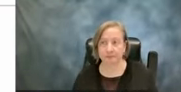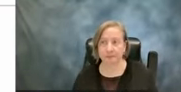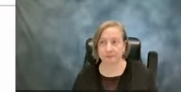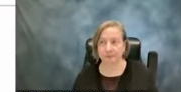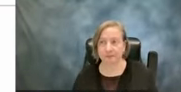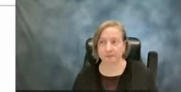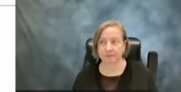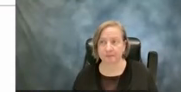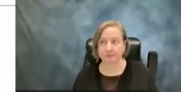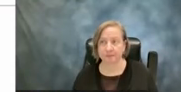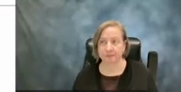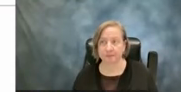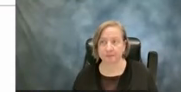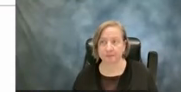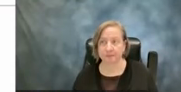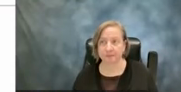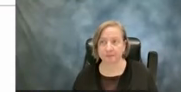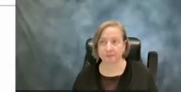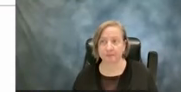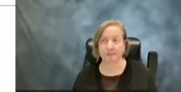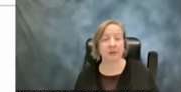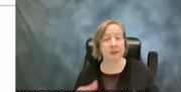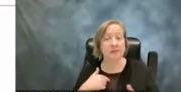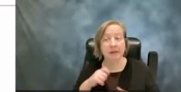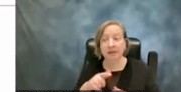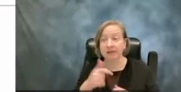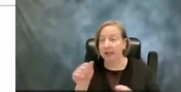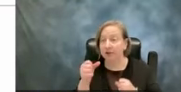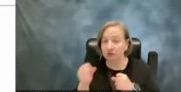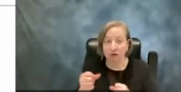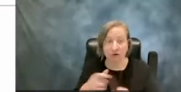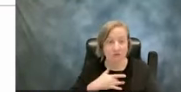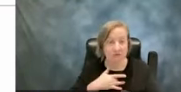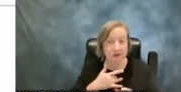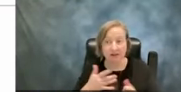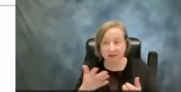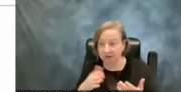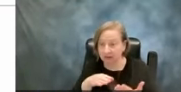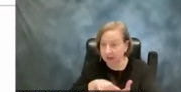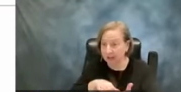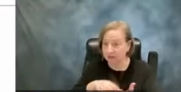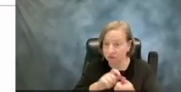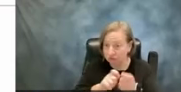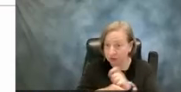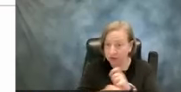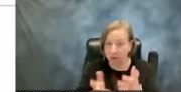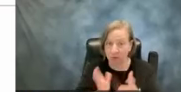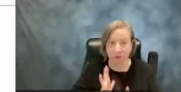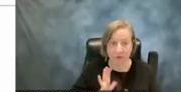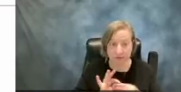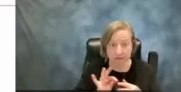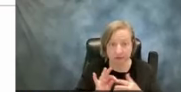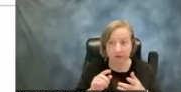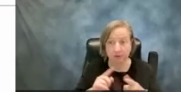Let me ask, is there a strong opposition to changing from what it was to the proposed